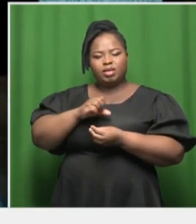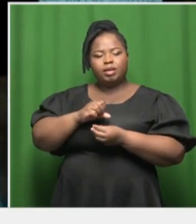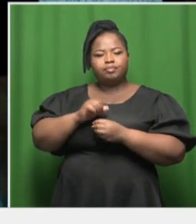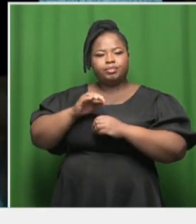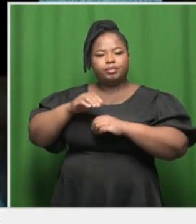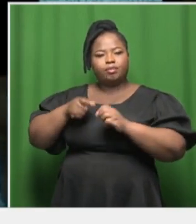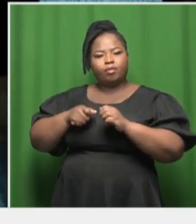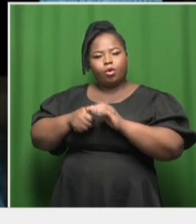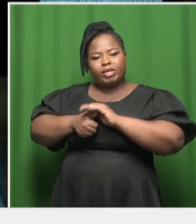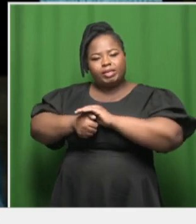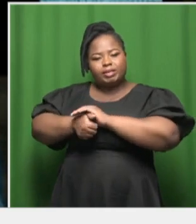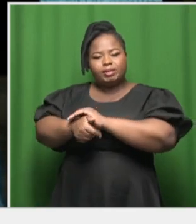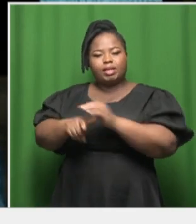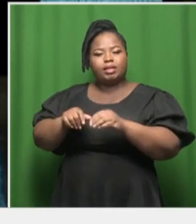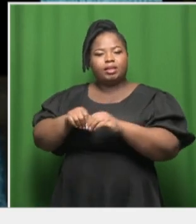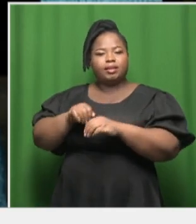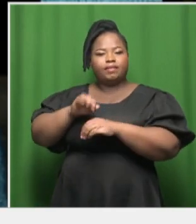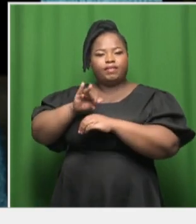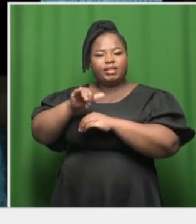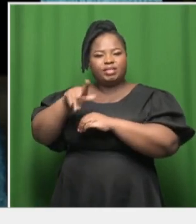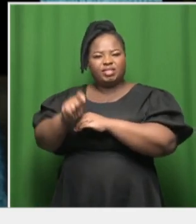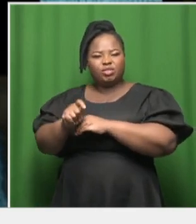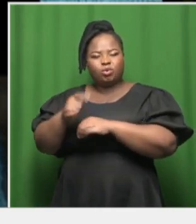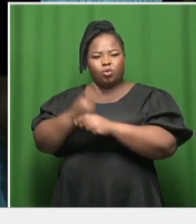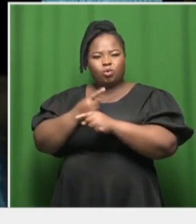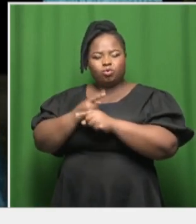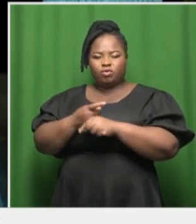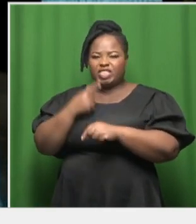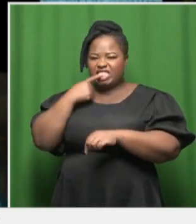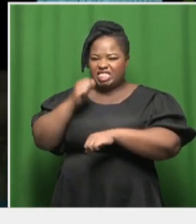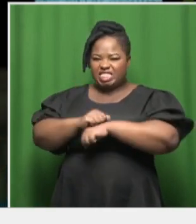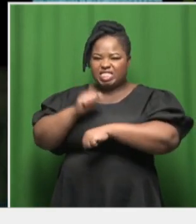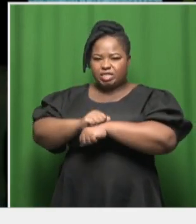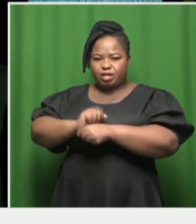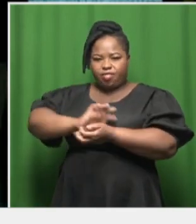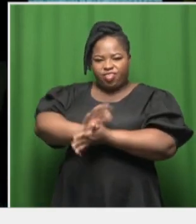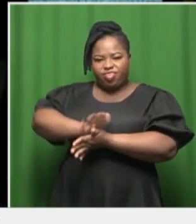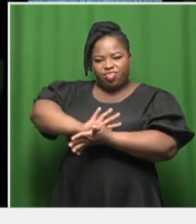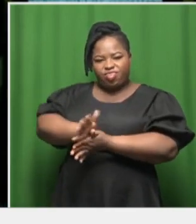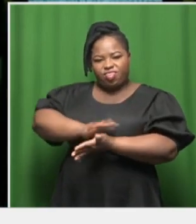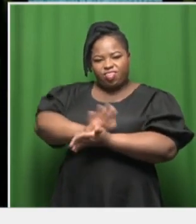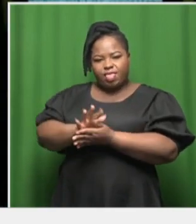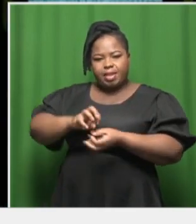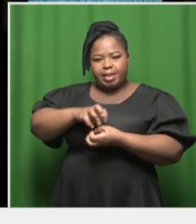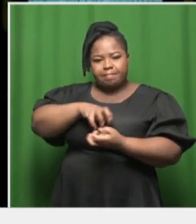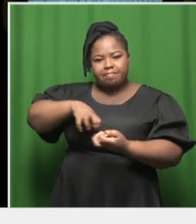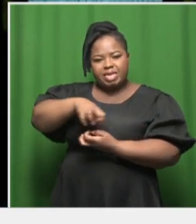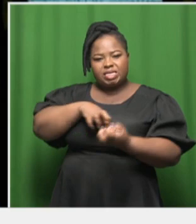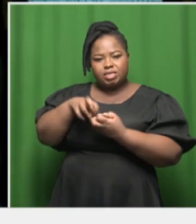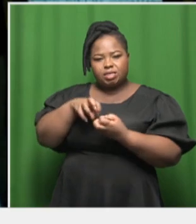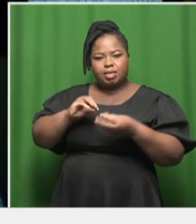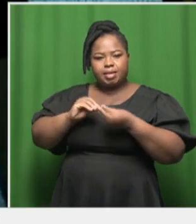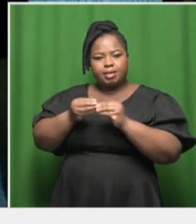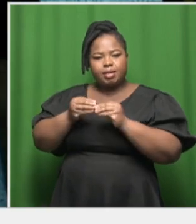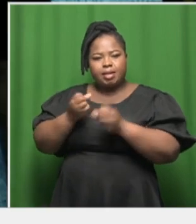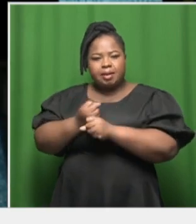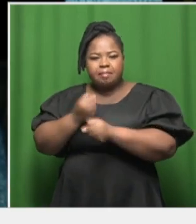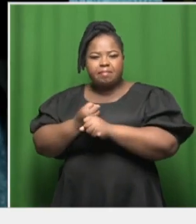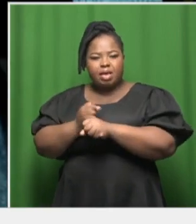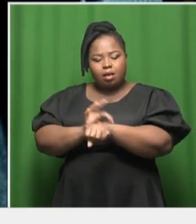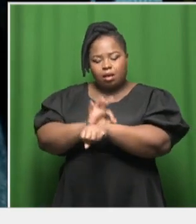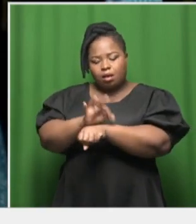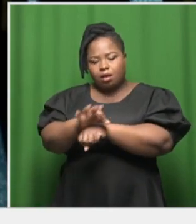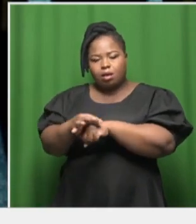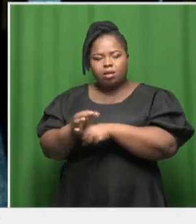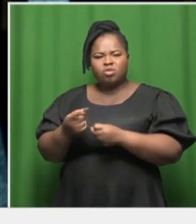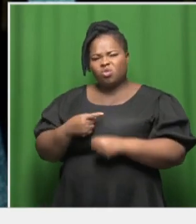also little bits of flakes from stones, crushed stones. And we wonder if